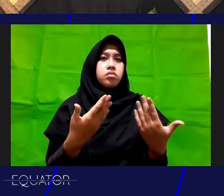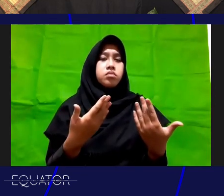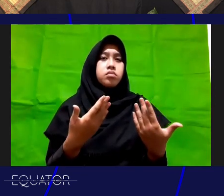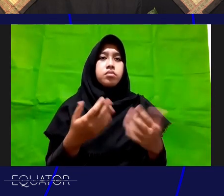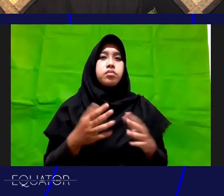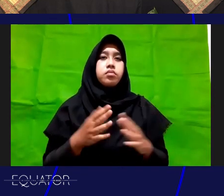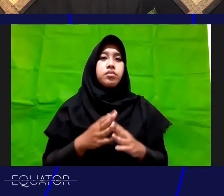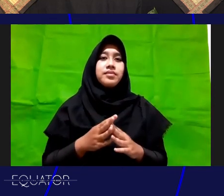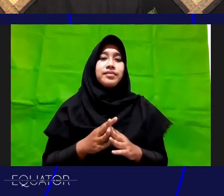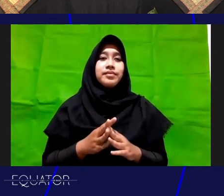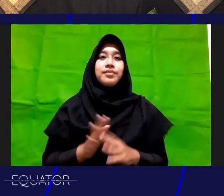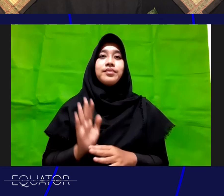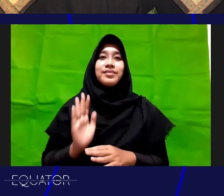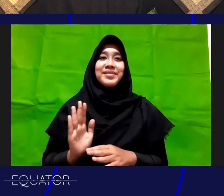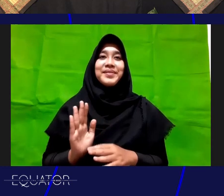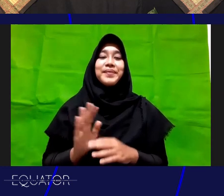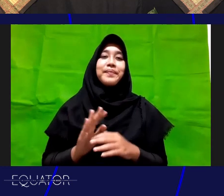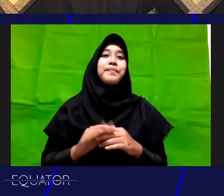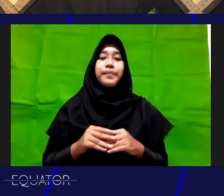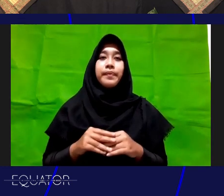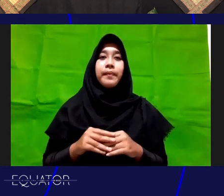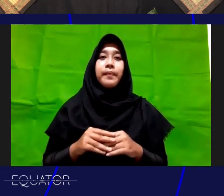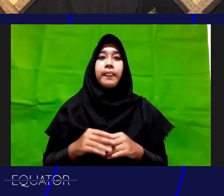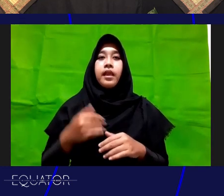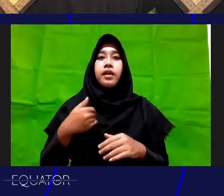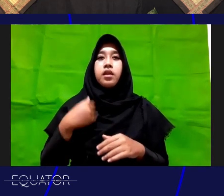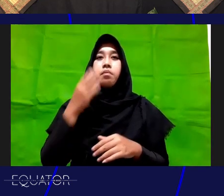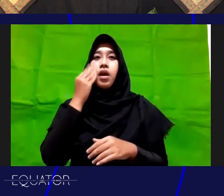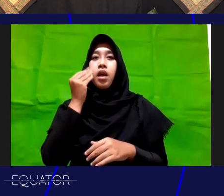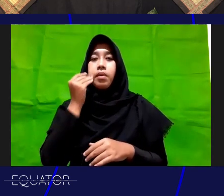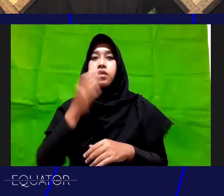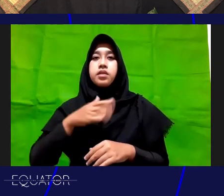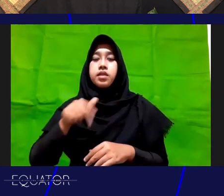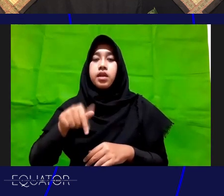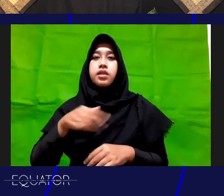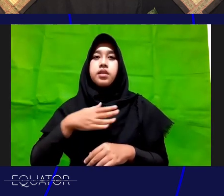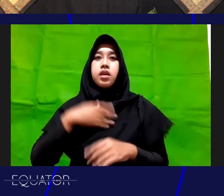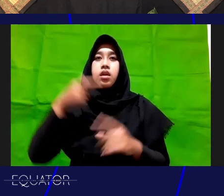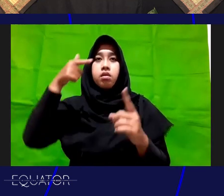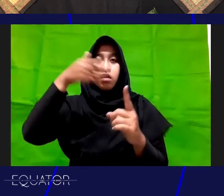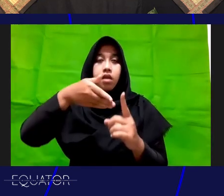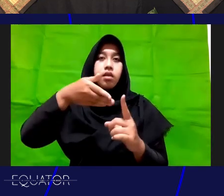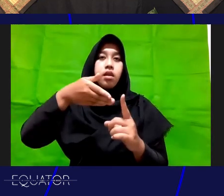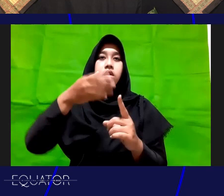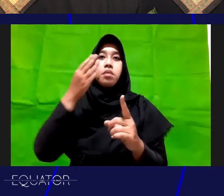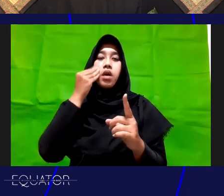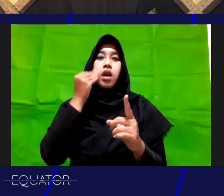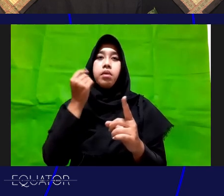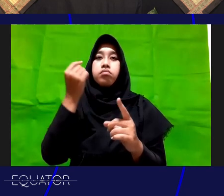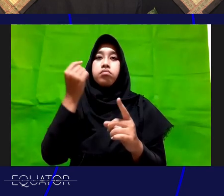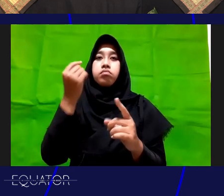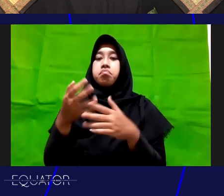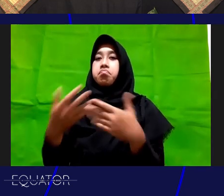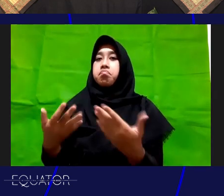resources, but still we can think of other strategies? I think today it's even more important